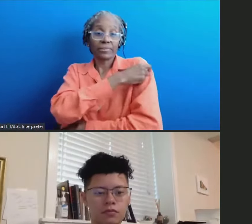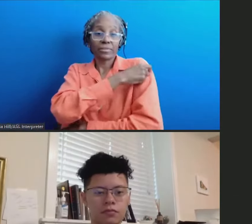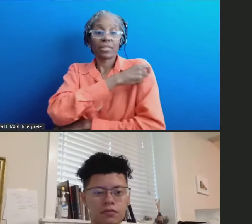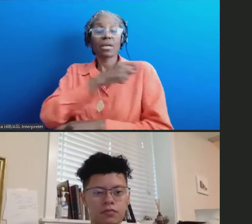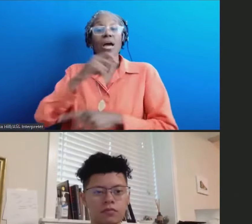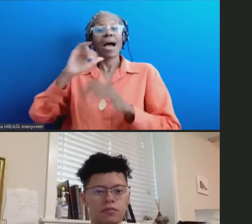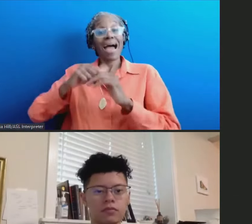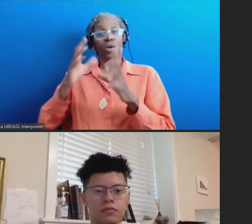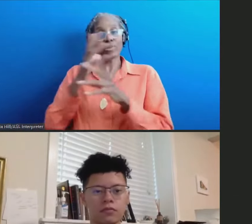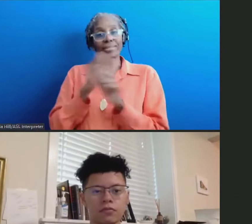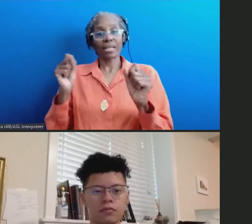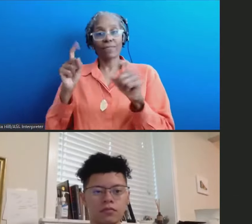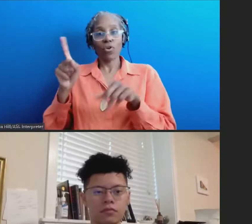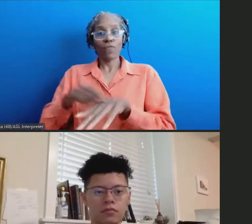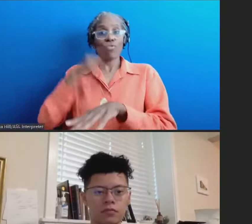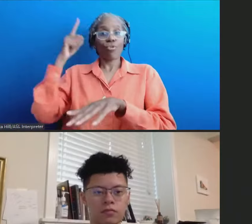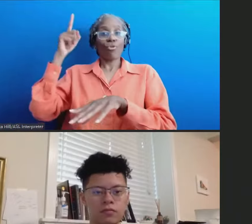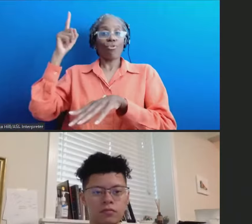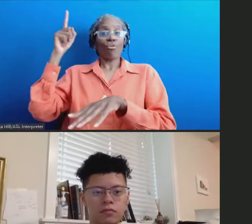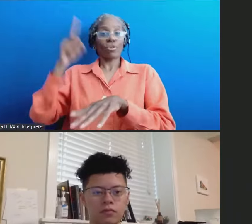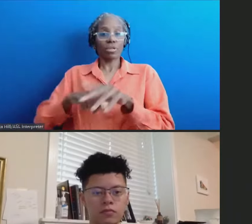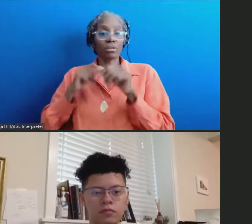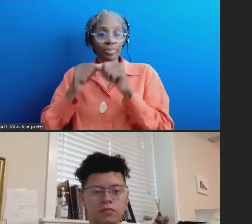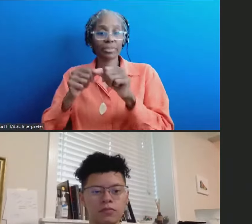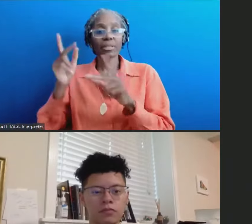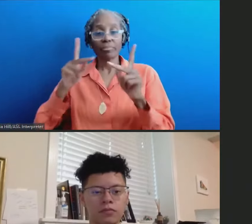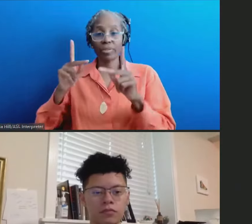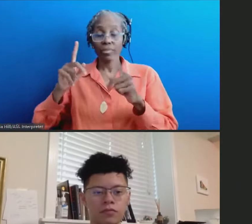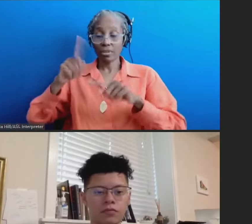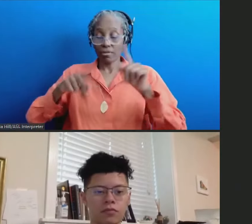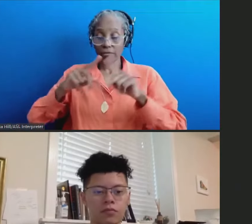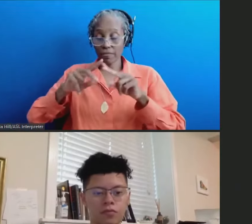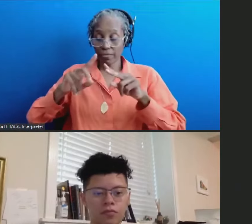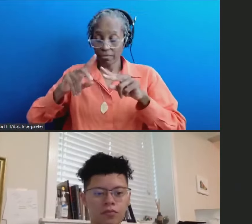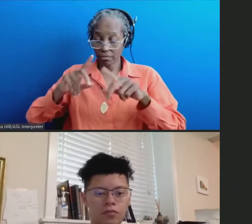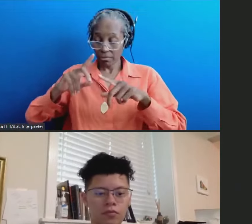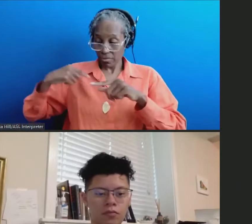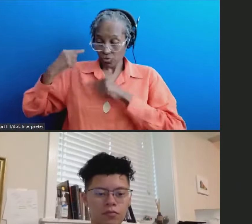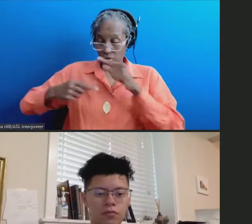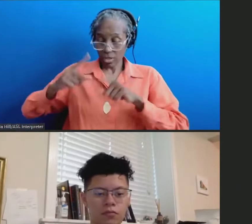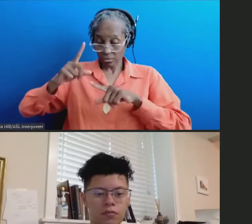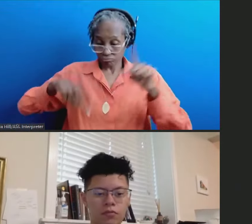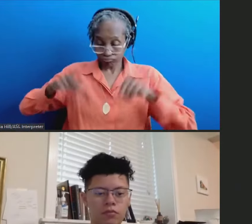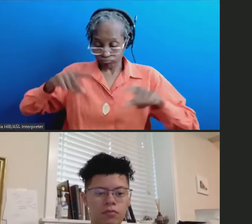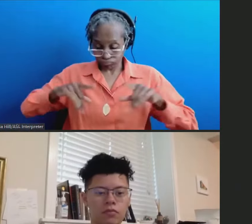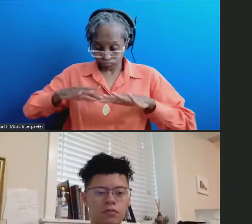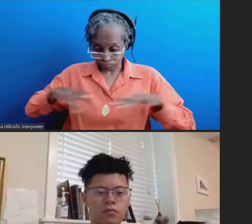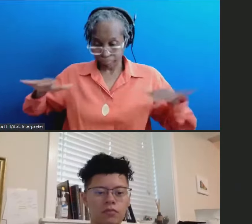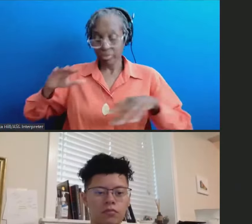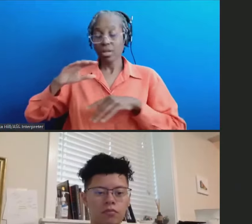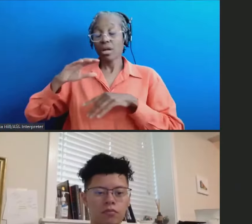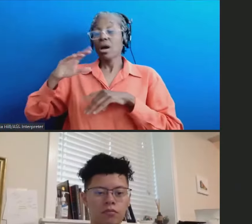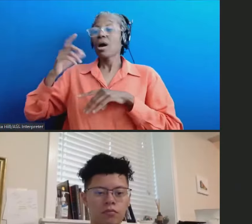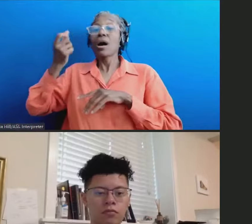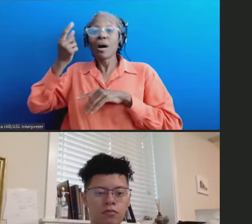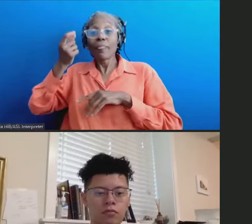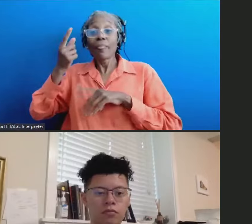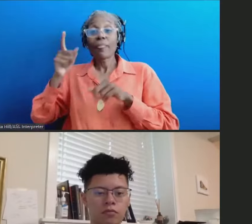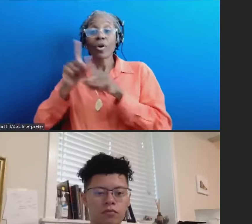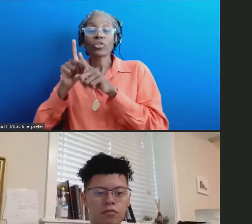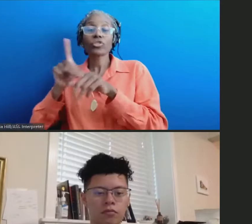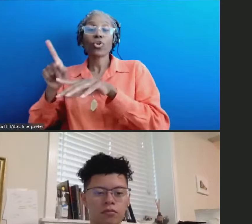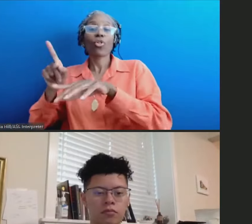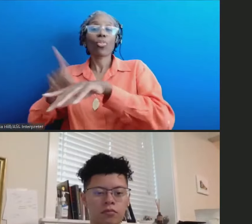haul? People are scared of the variant, but some are afraid of the vaccine and the